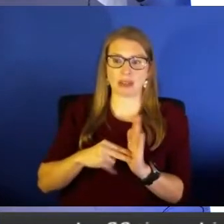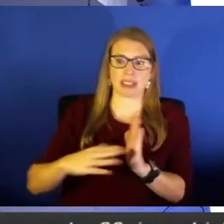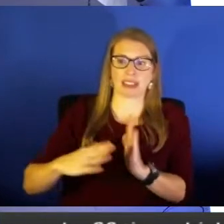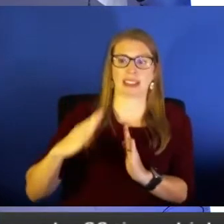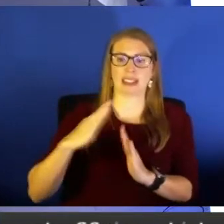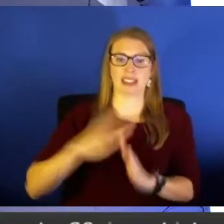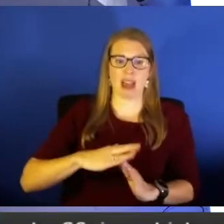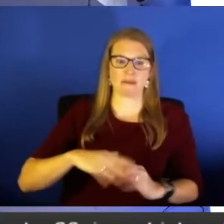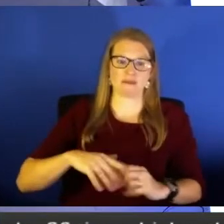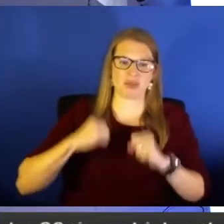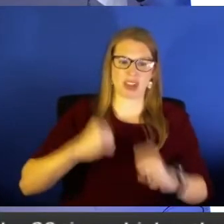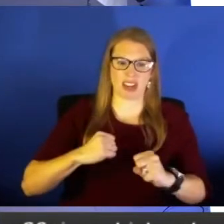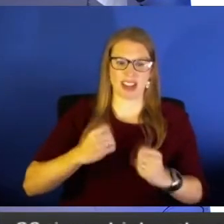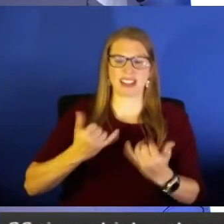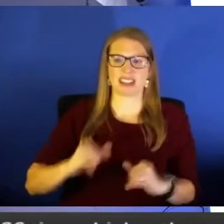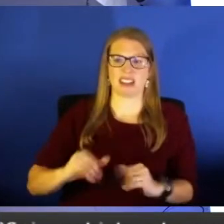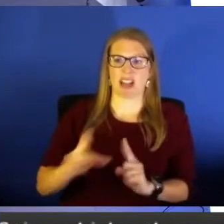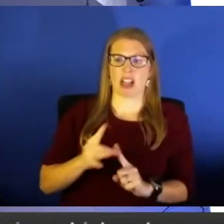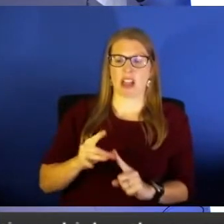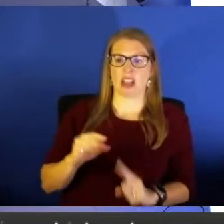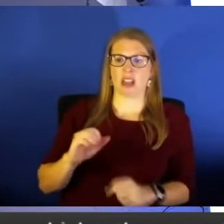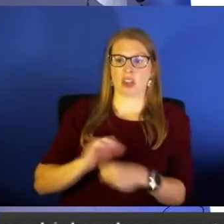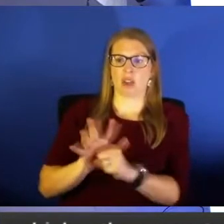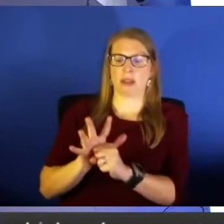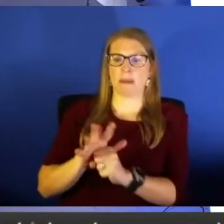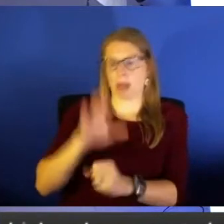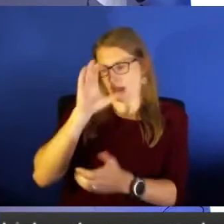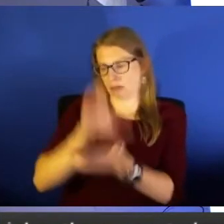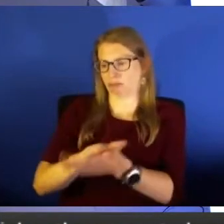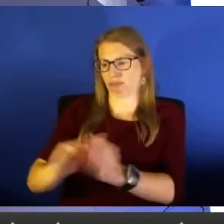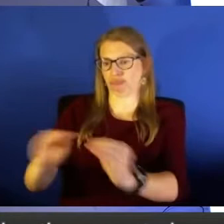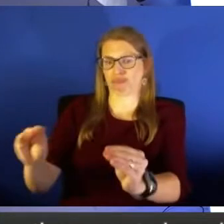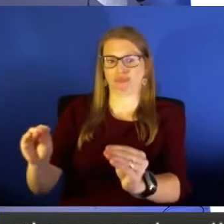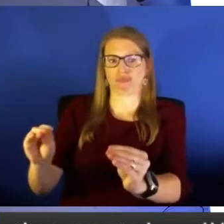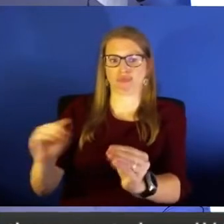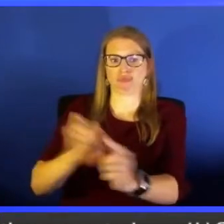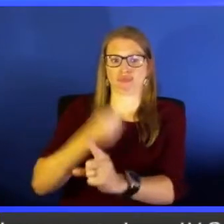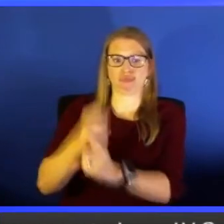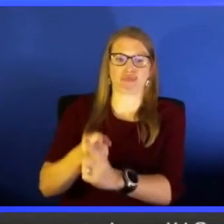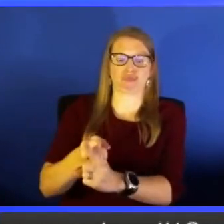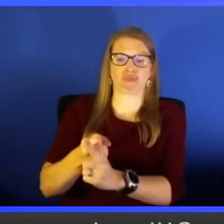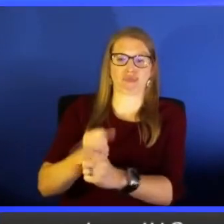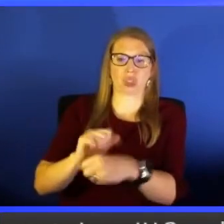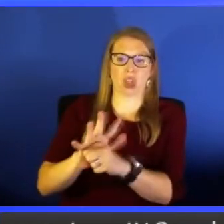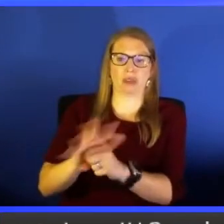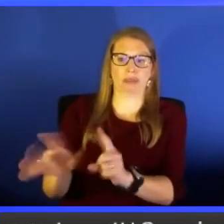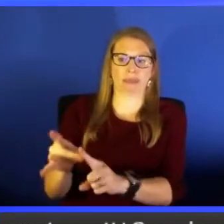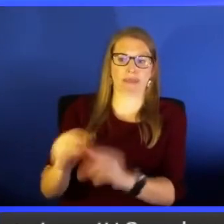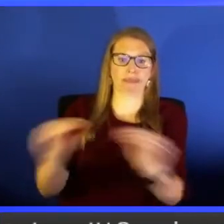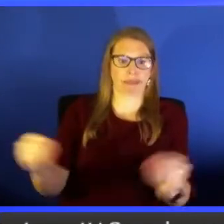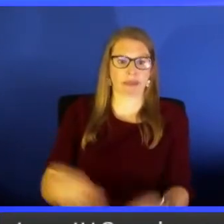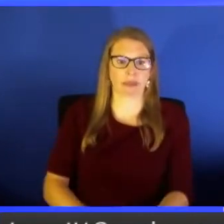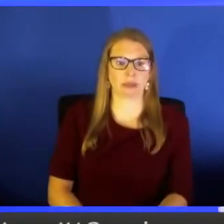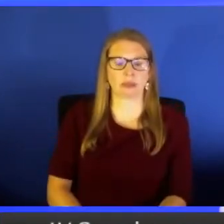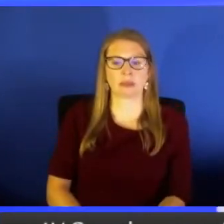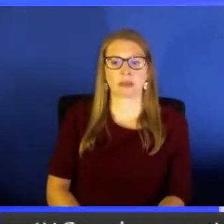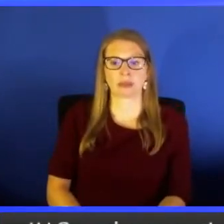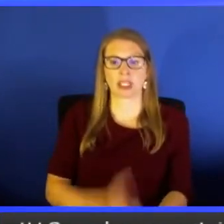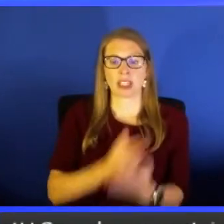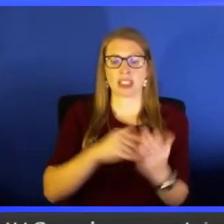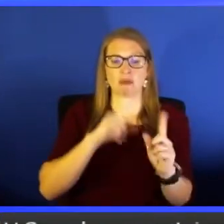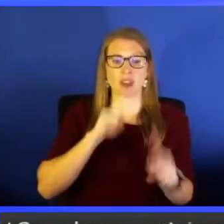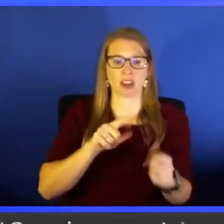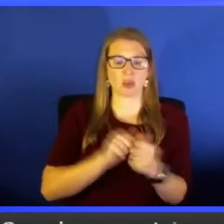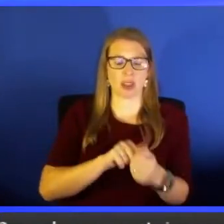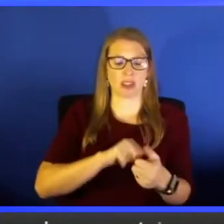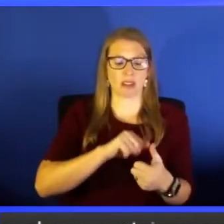Yeah. And my husband had no reaction, and he has not gotten COVID. Yeah, and I think I had some reactions with the first two and nothing with the